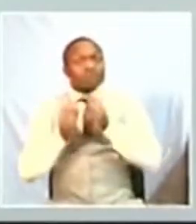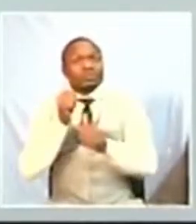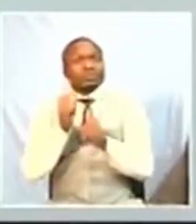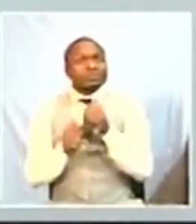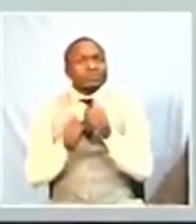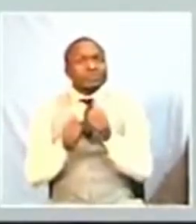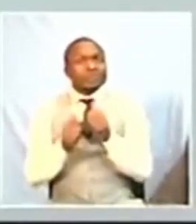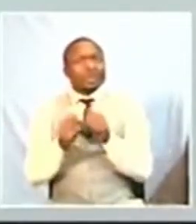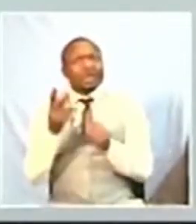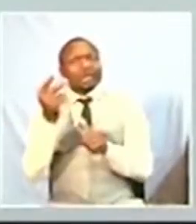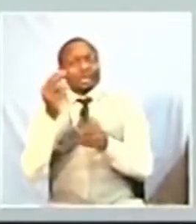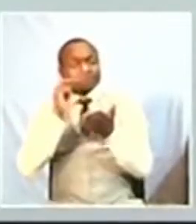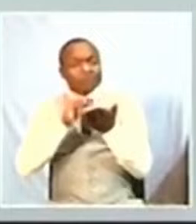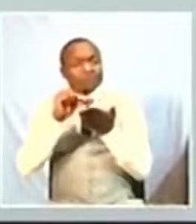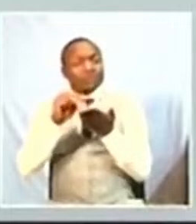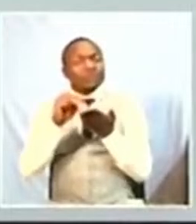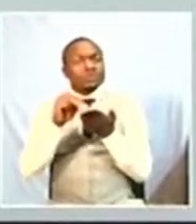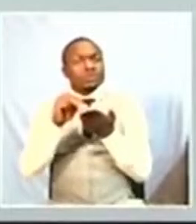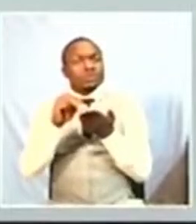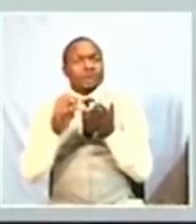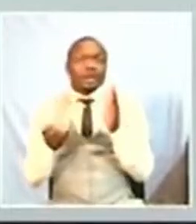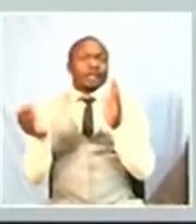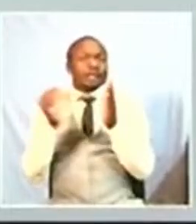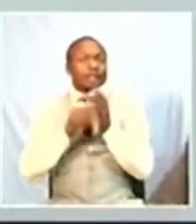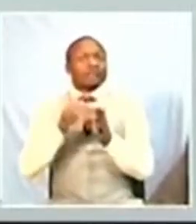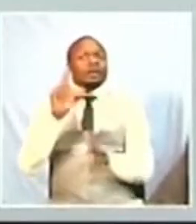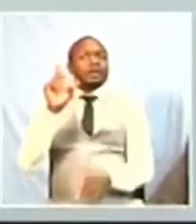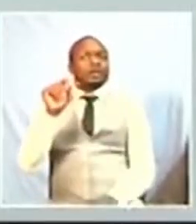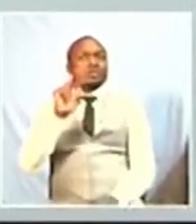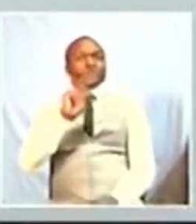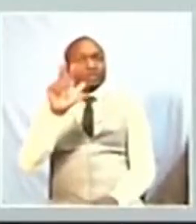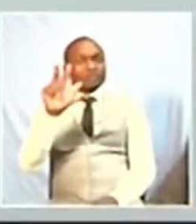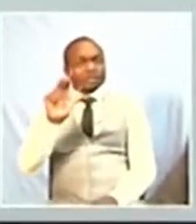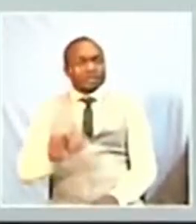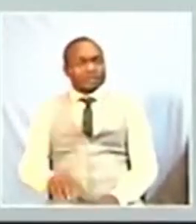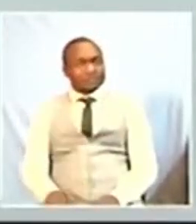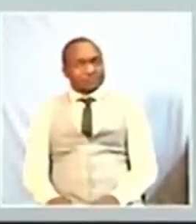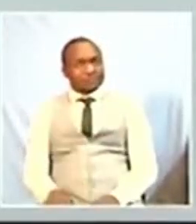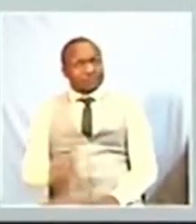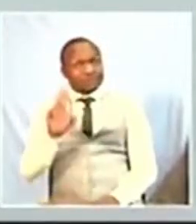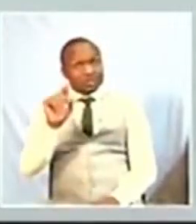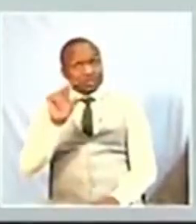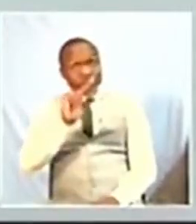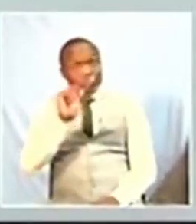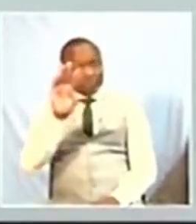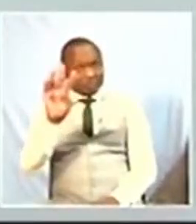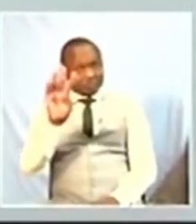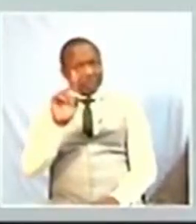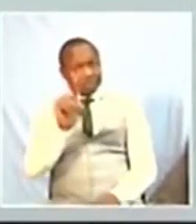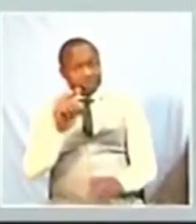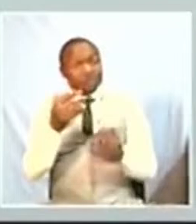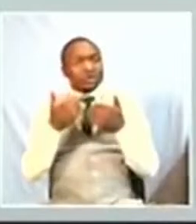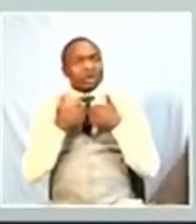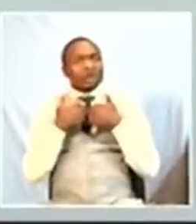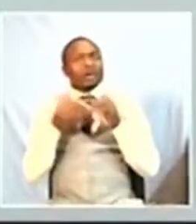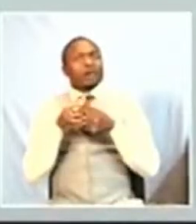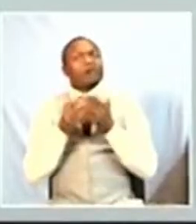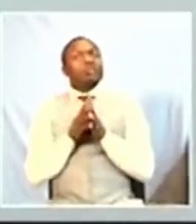Now imagine 13 million. Again in 2023, in 2024, you had how much?